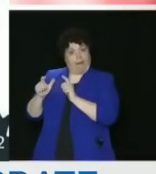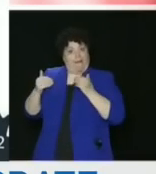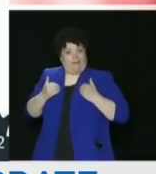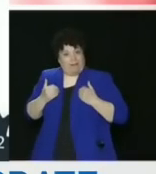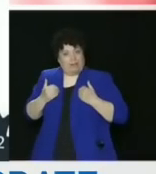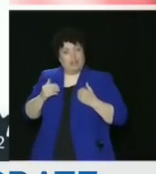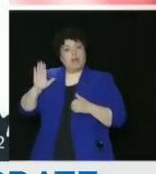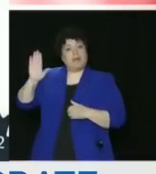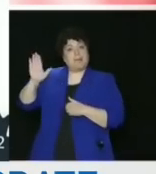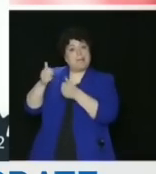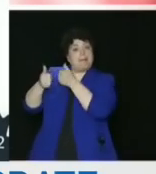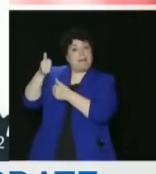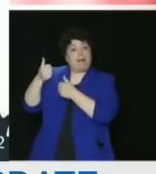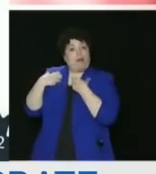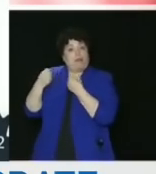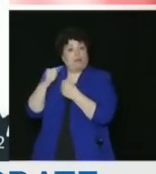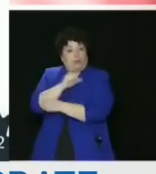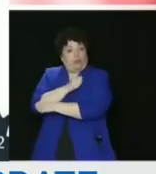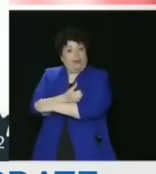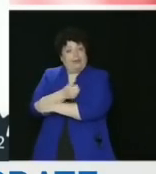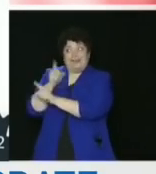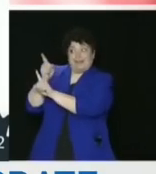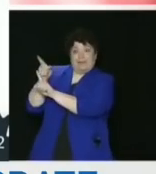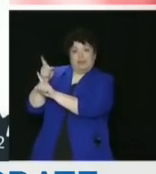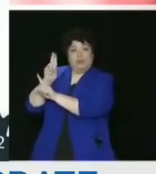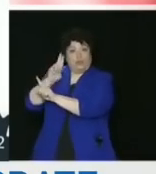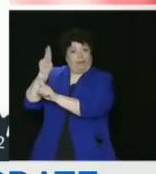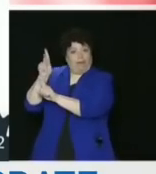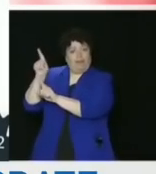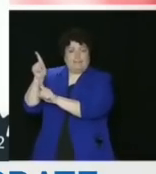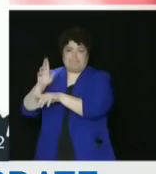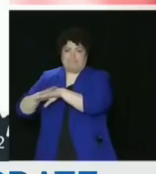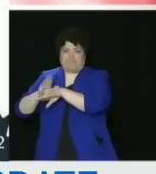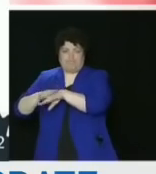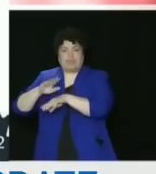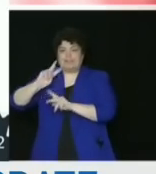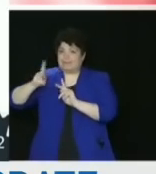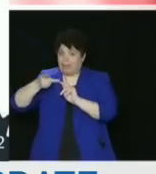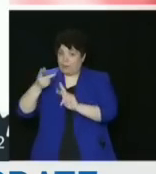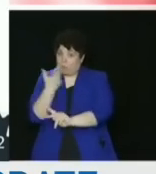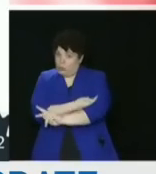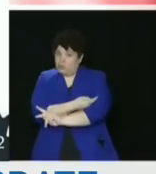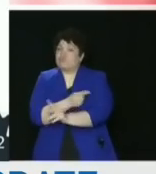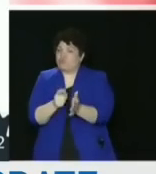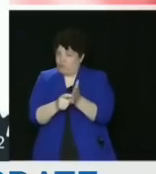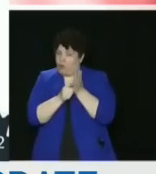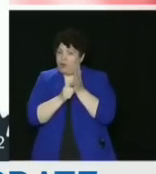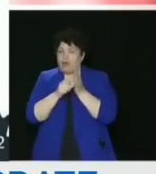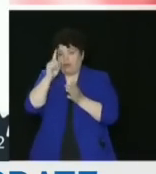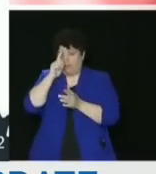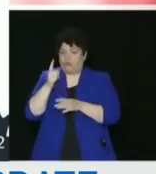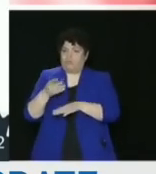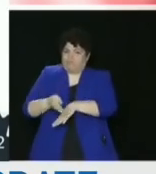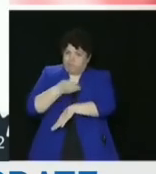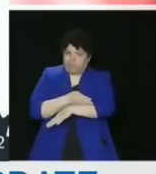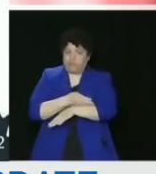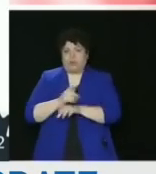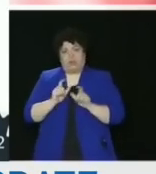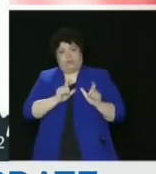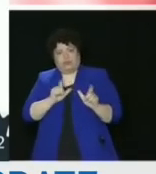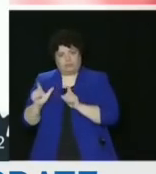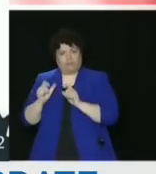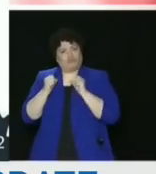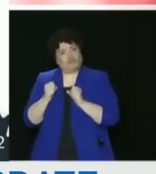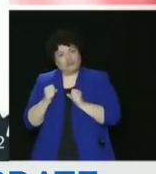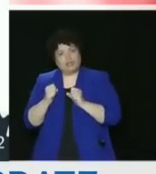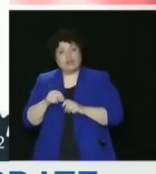health authorities recognize that the second dose is crucial to protect people as much as possible. This is why